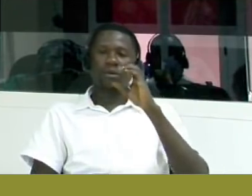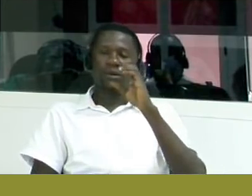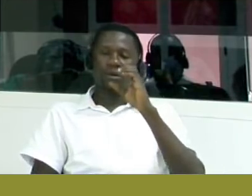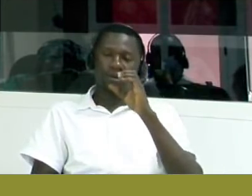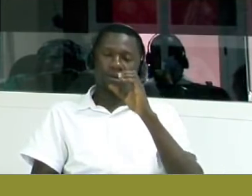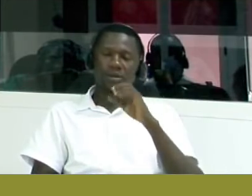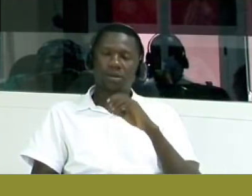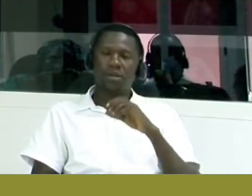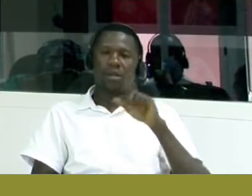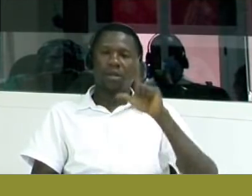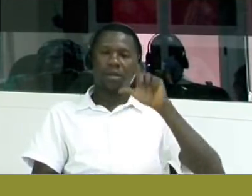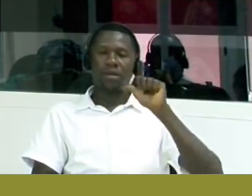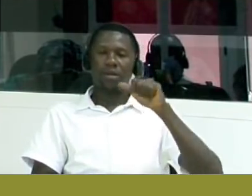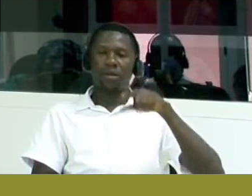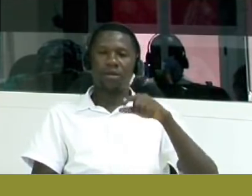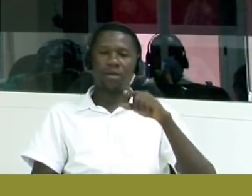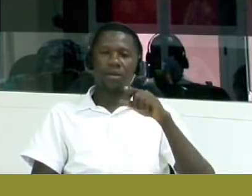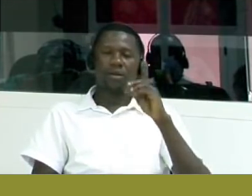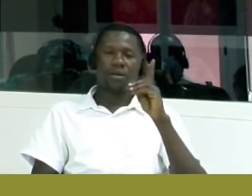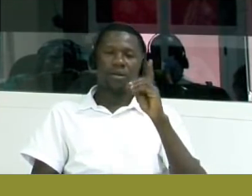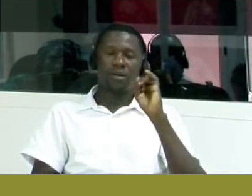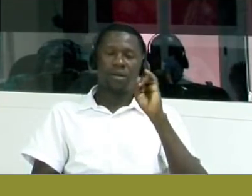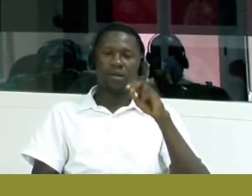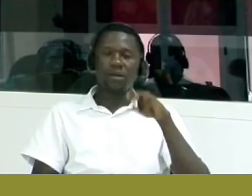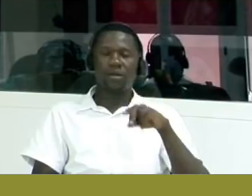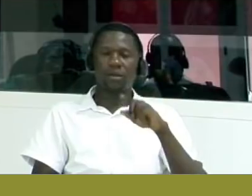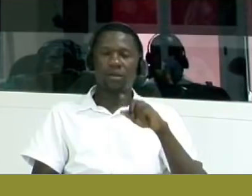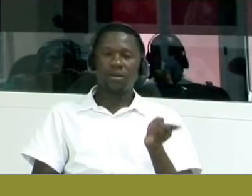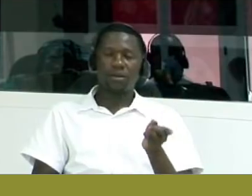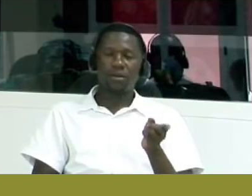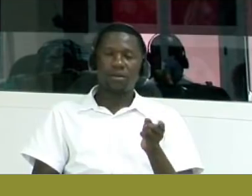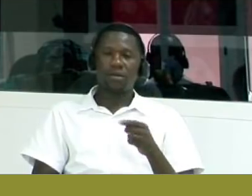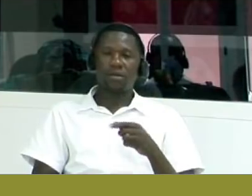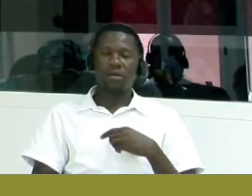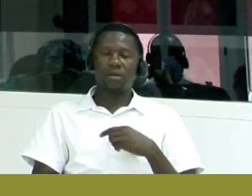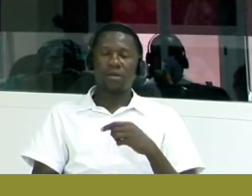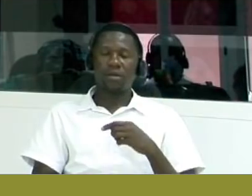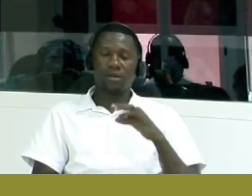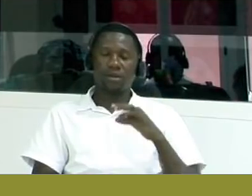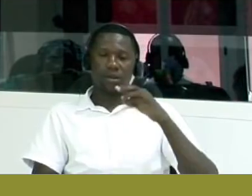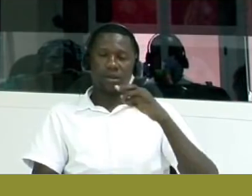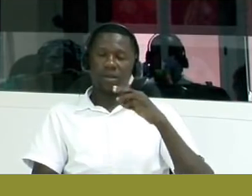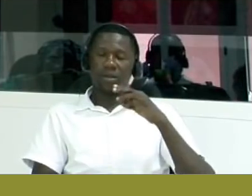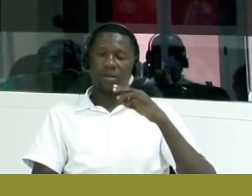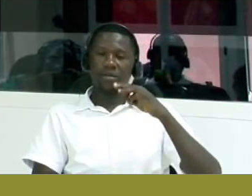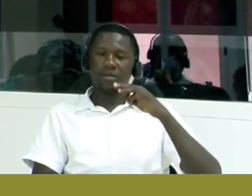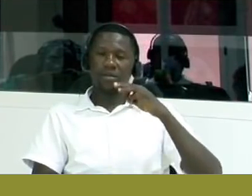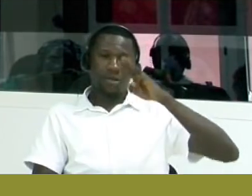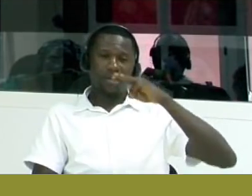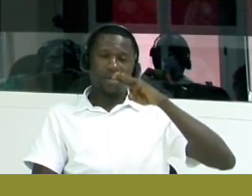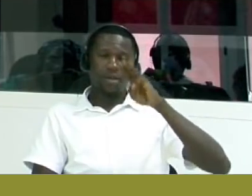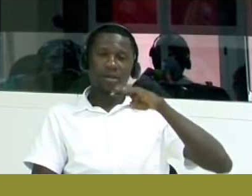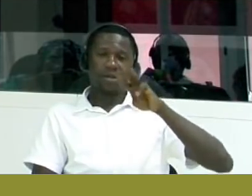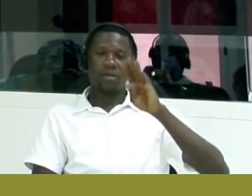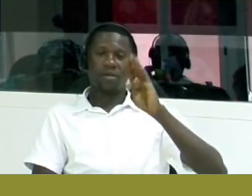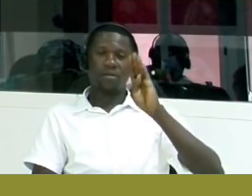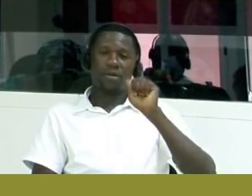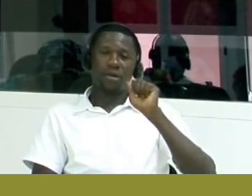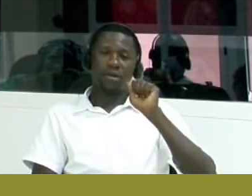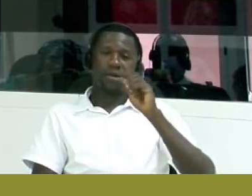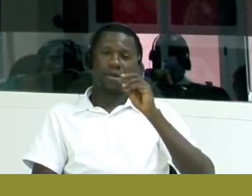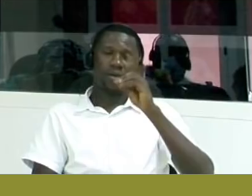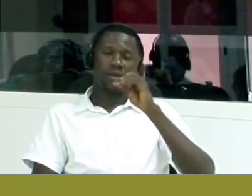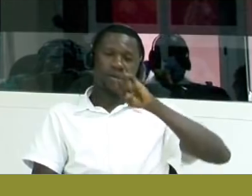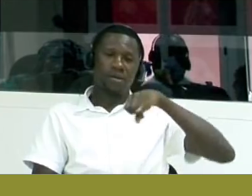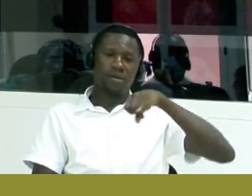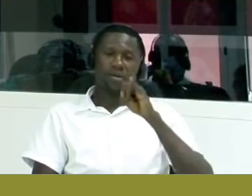called Sankung Baji. I went with him. And, Landing Baji, normally called? Tatin. Okay. Tatin Baji. Okay. I went with him and